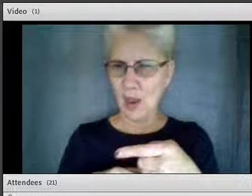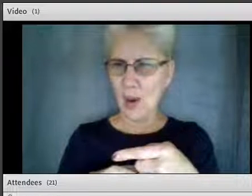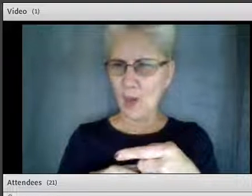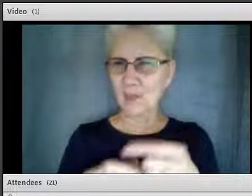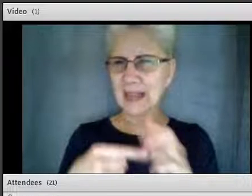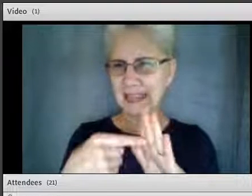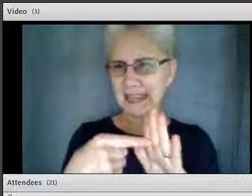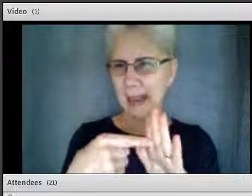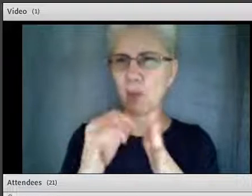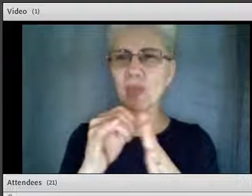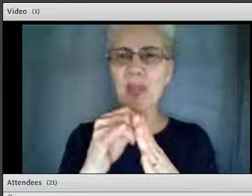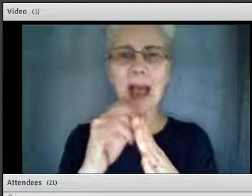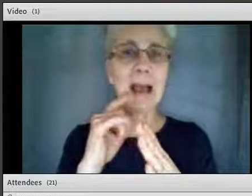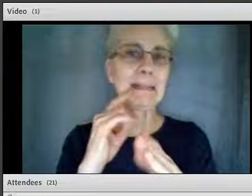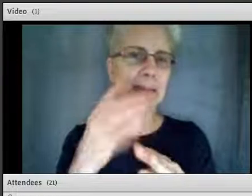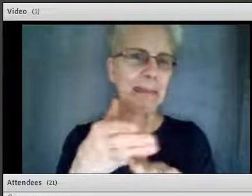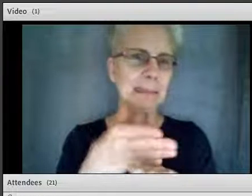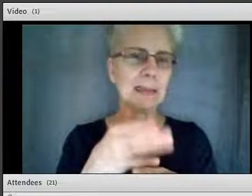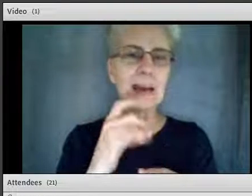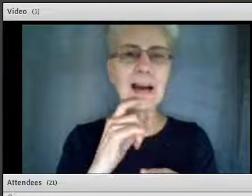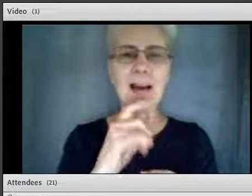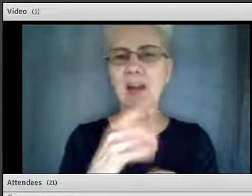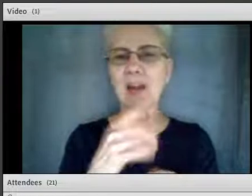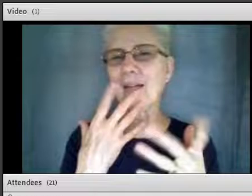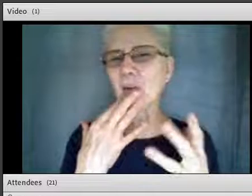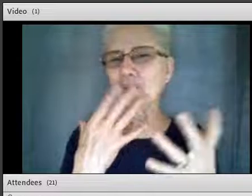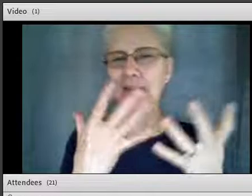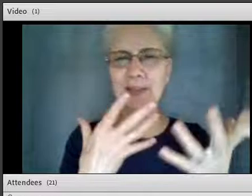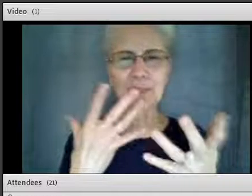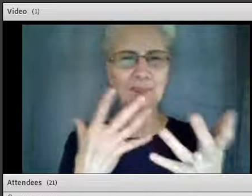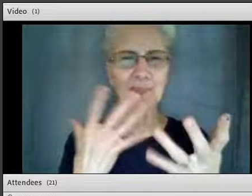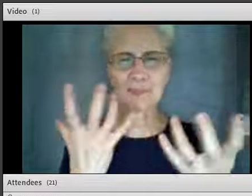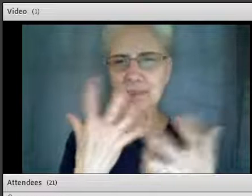that is in desperate need. I'm like the cobbler's, that